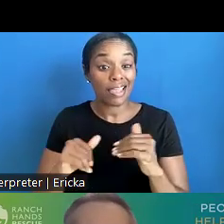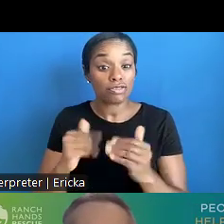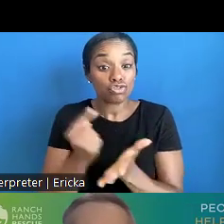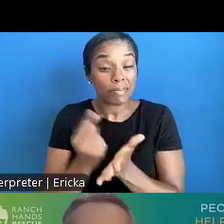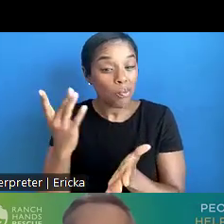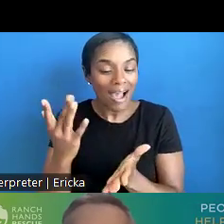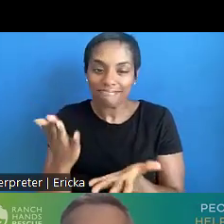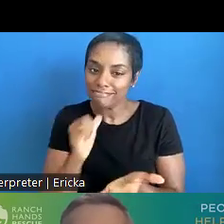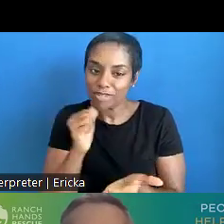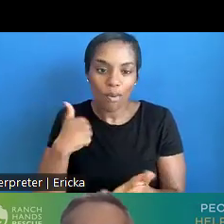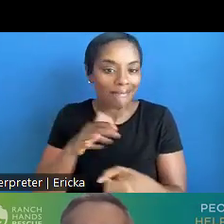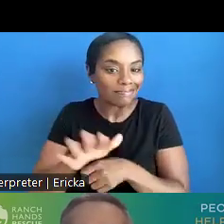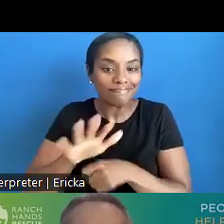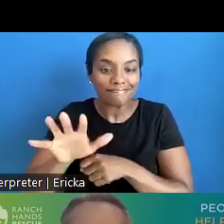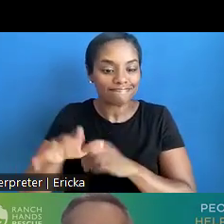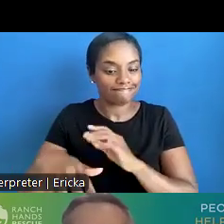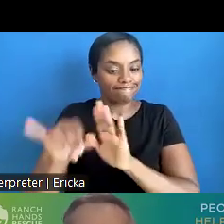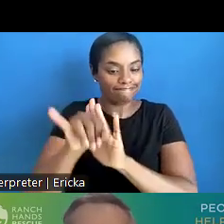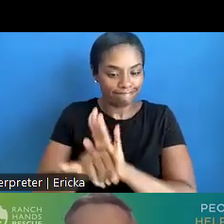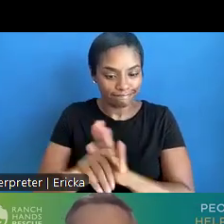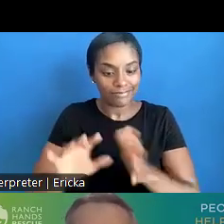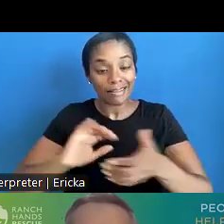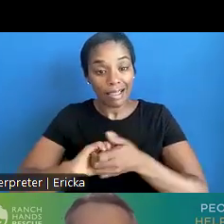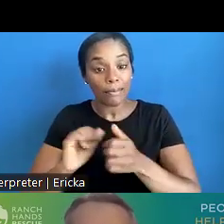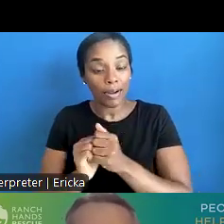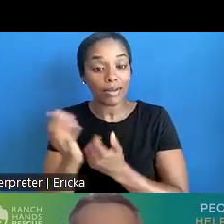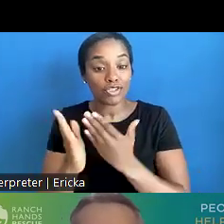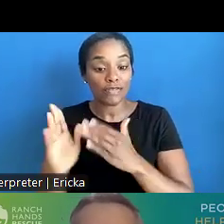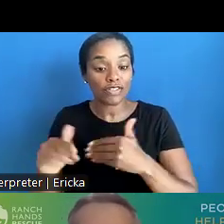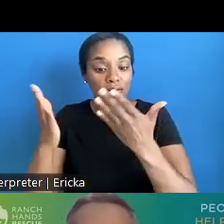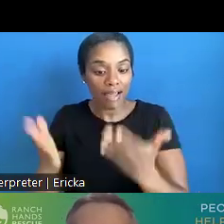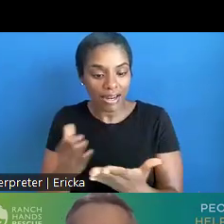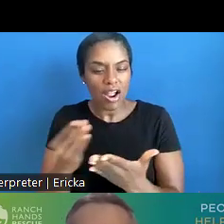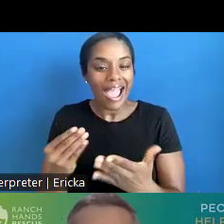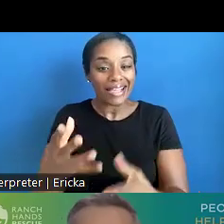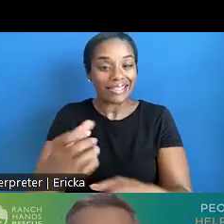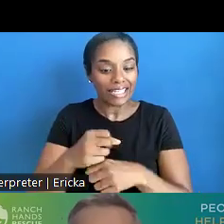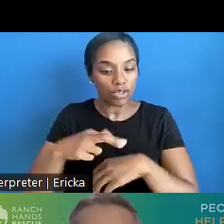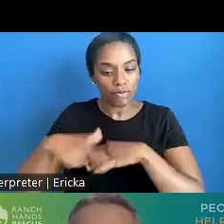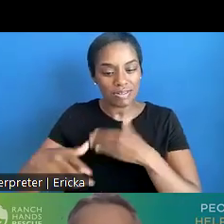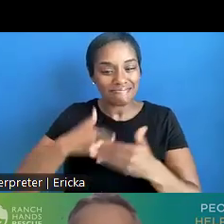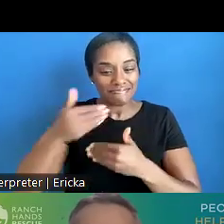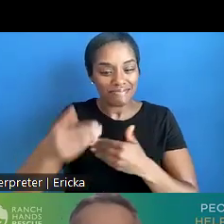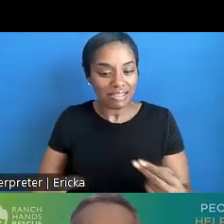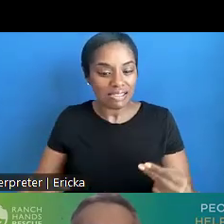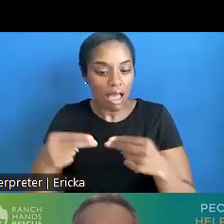So collaborating with service providers and securing referrals, my next slide is going to talk about establishing a local network. But the key